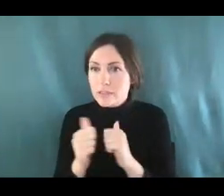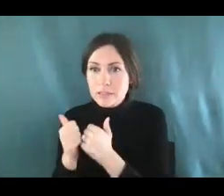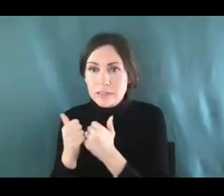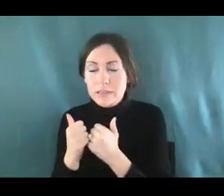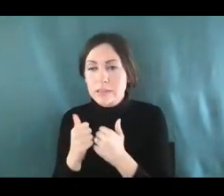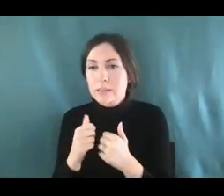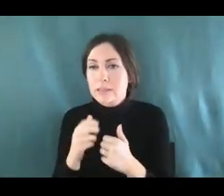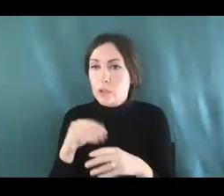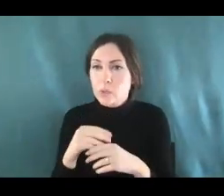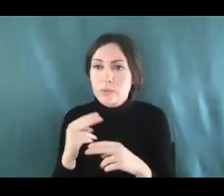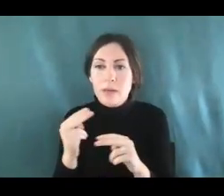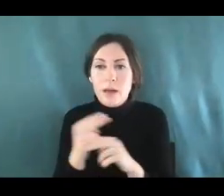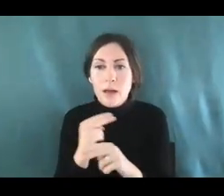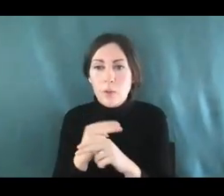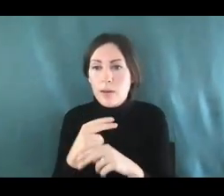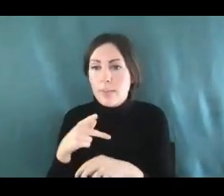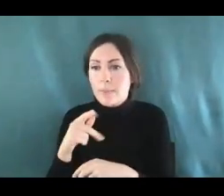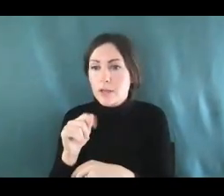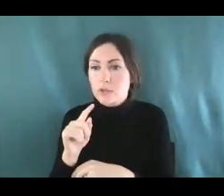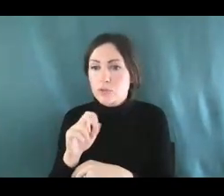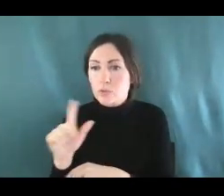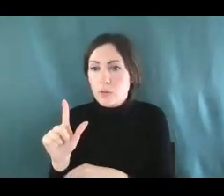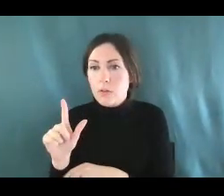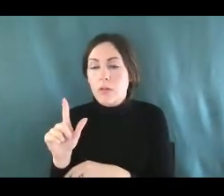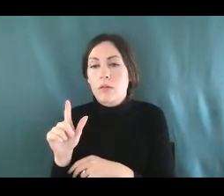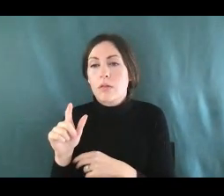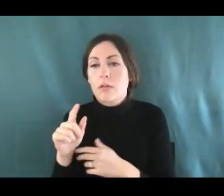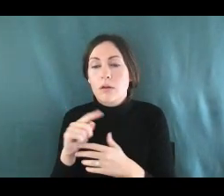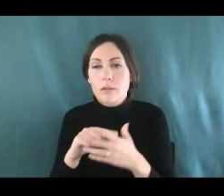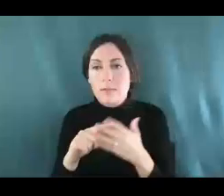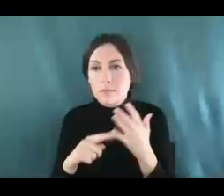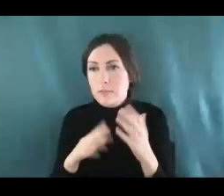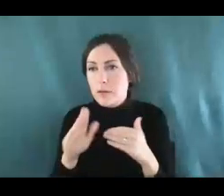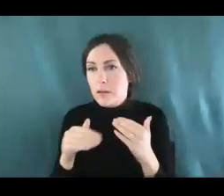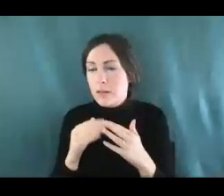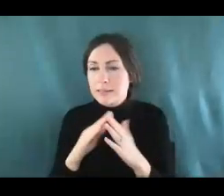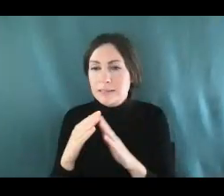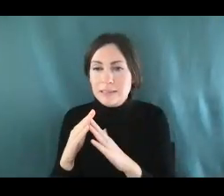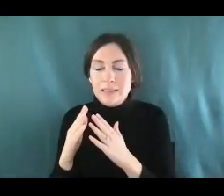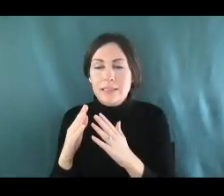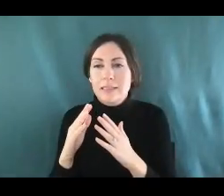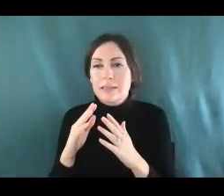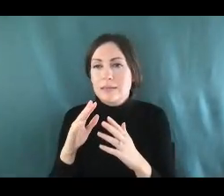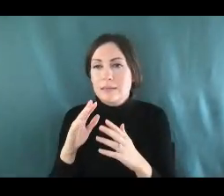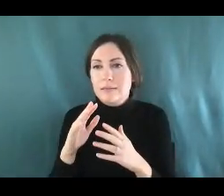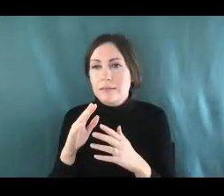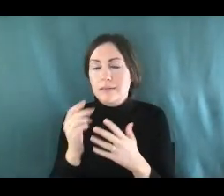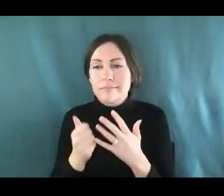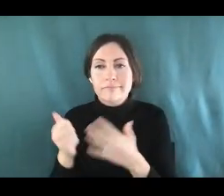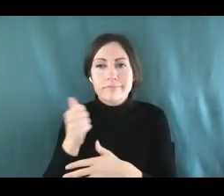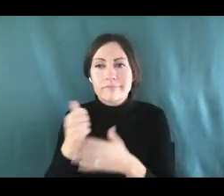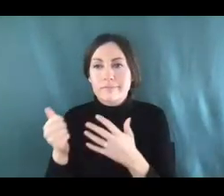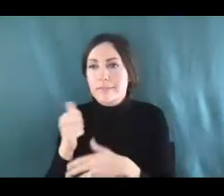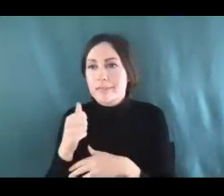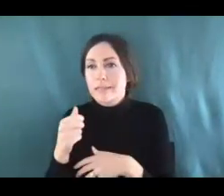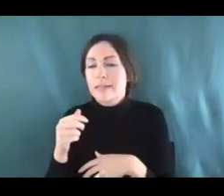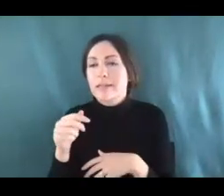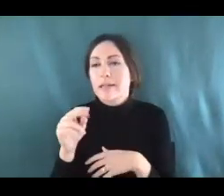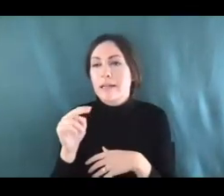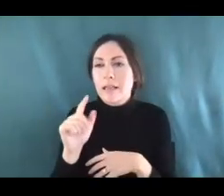Highway Patrol and all of the municipalities, City of North Las Vegas, City of Henderson, Las Vegas Metro